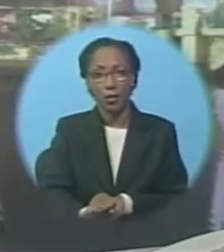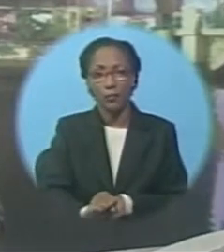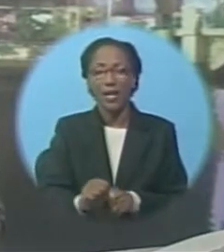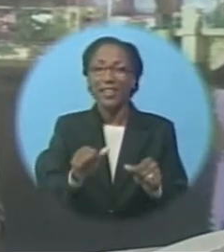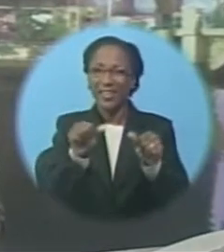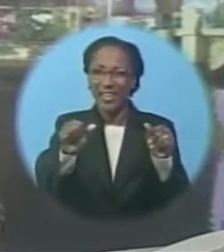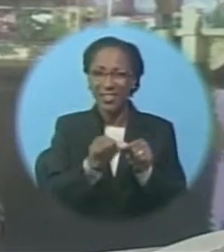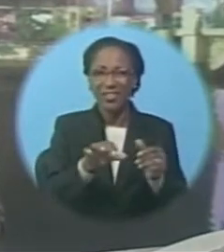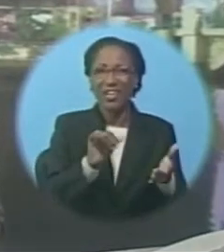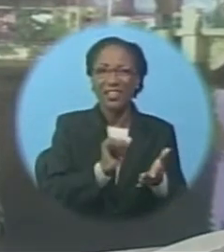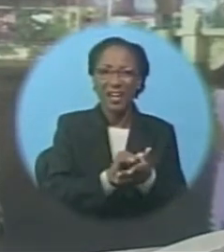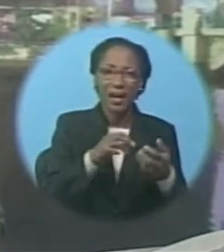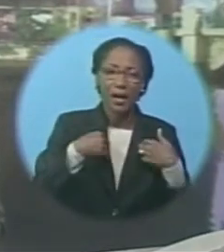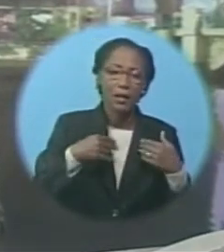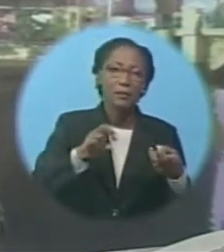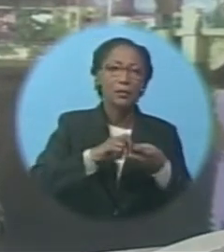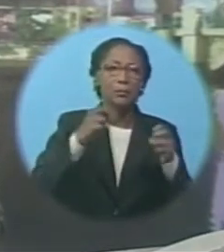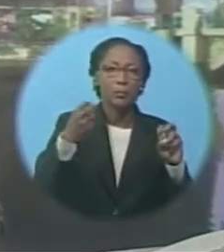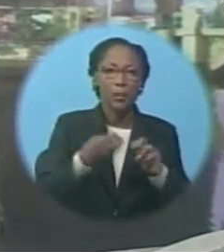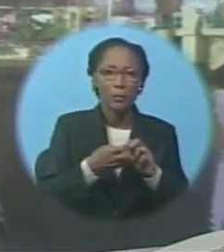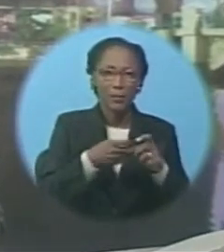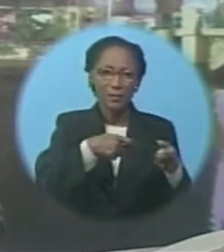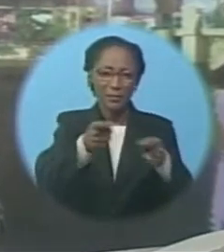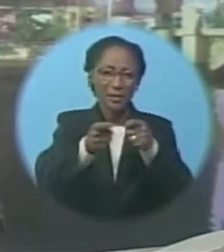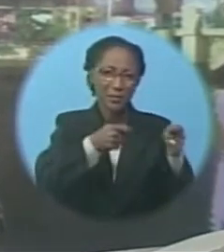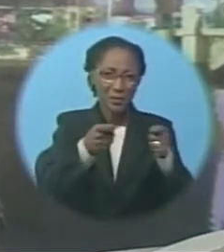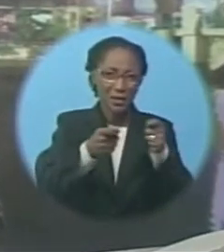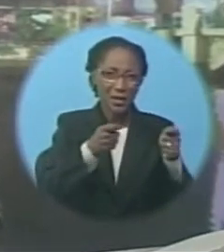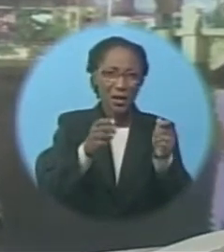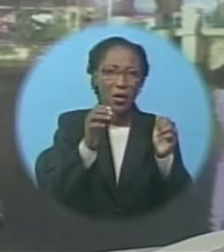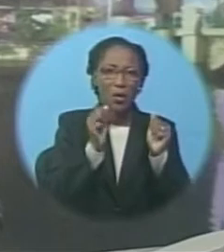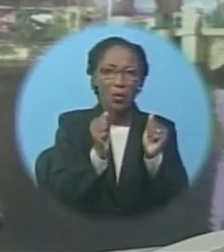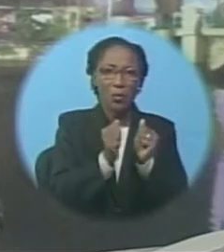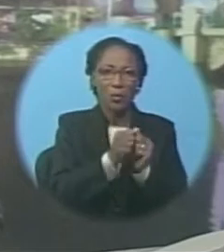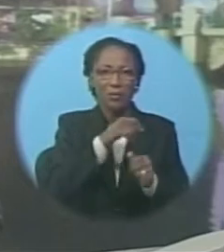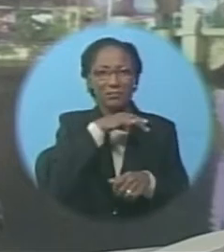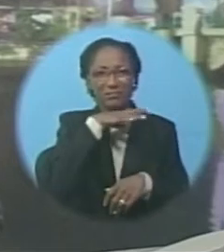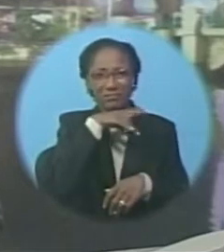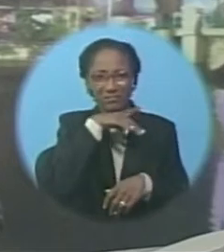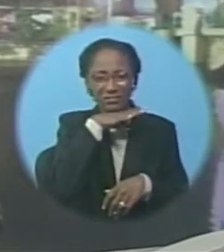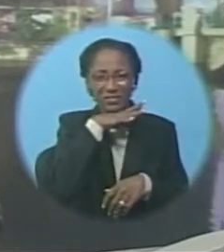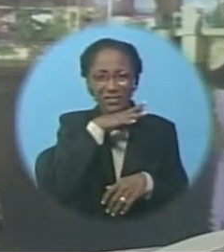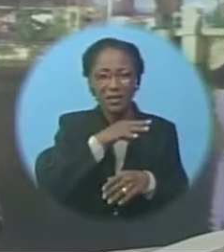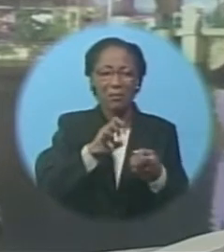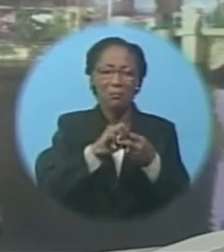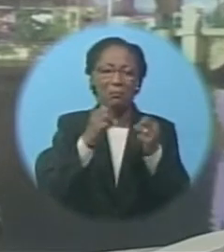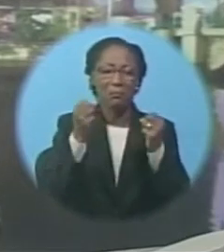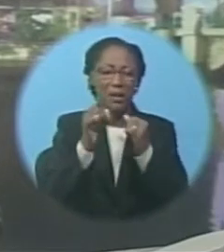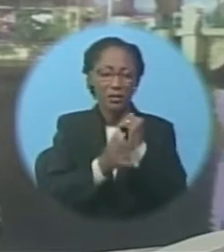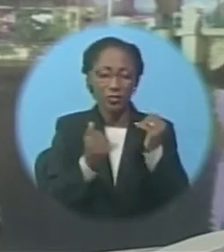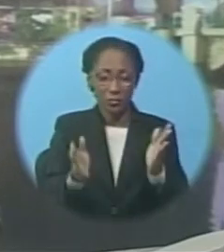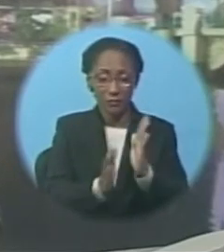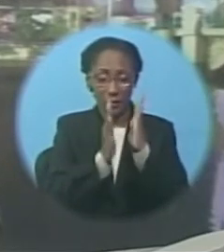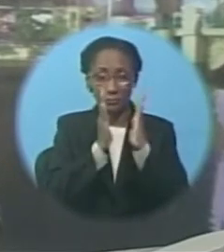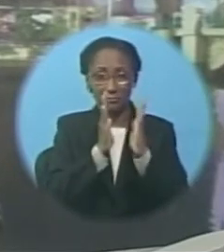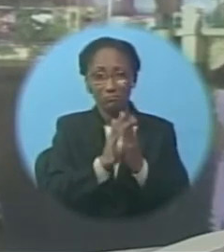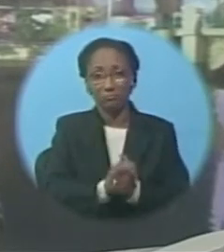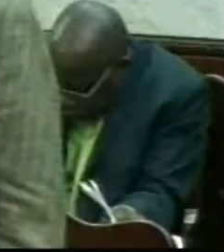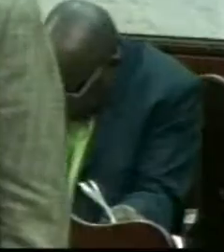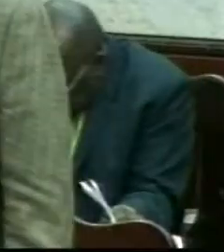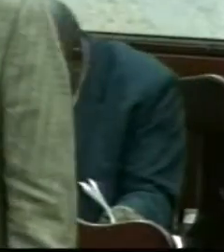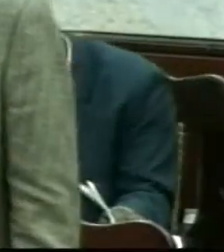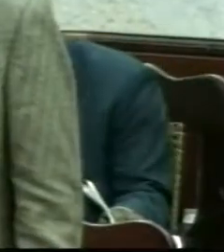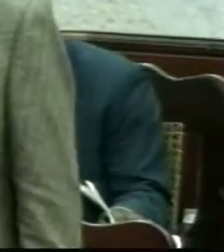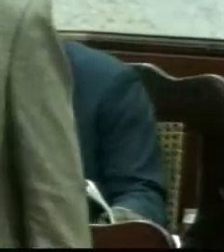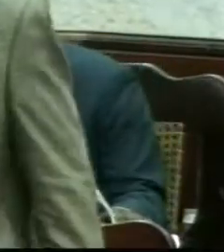says the management of effluent is a problem countries across the world face periodically. When the Bridgetown